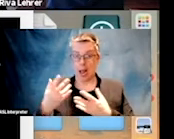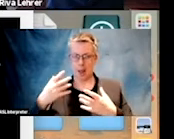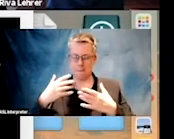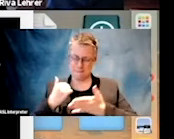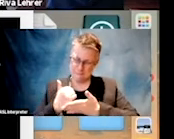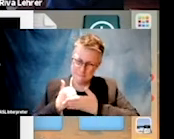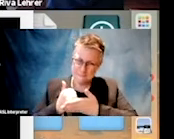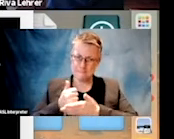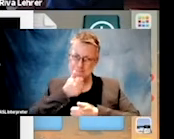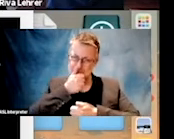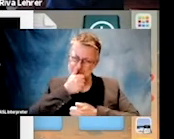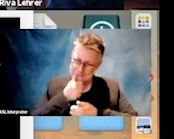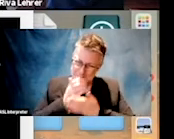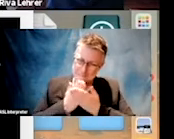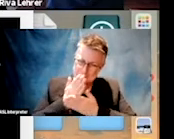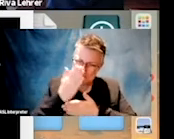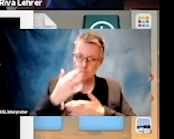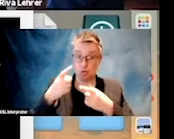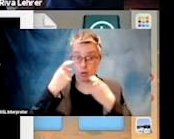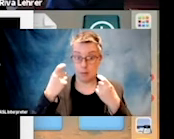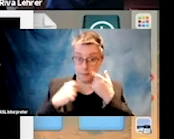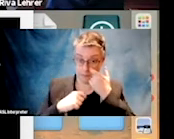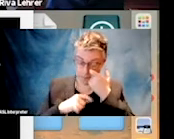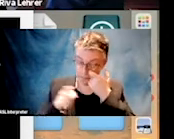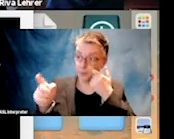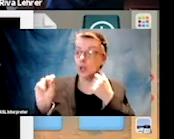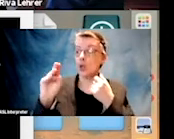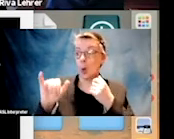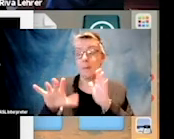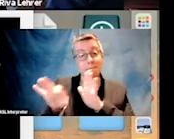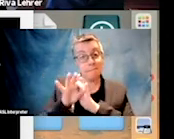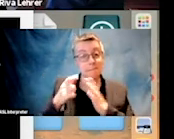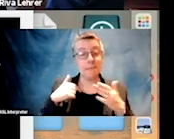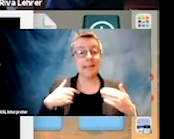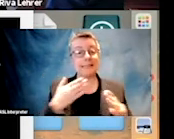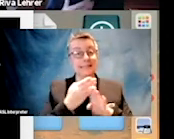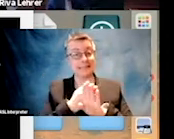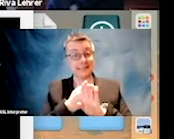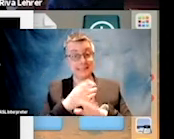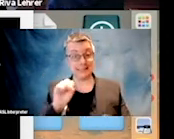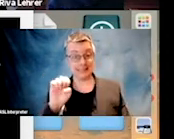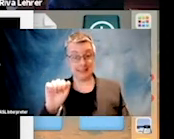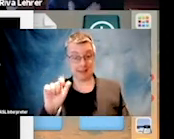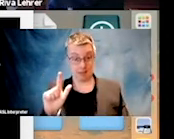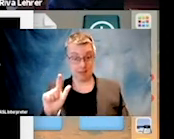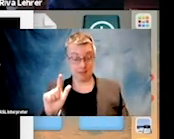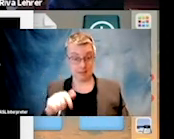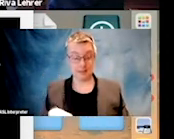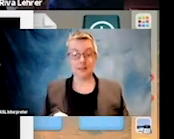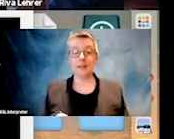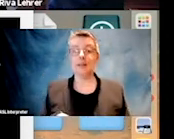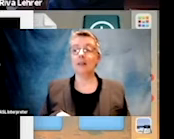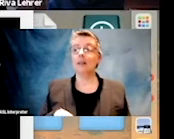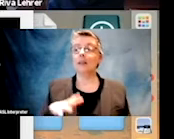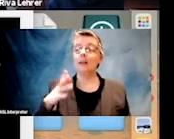trauma. So, um, Nomi chose a seal. And so, and no, we,